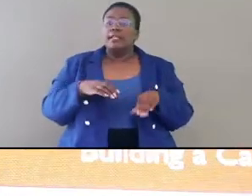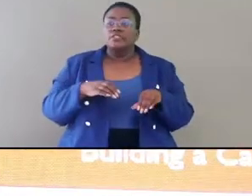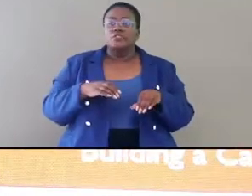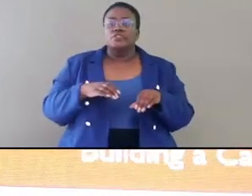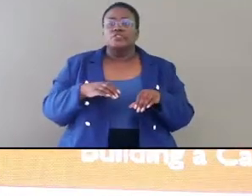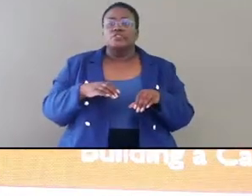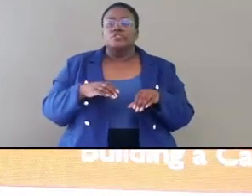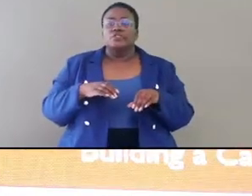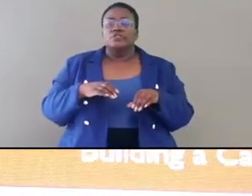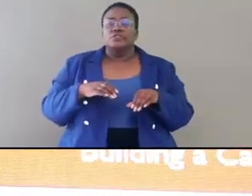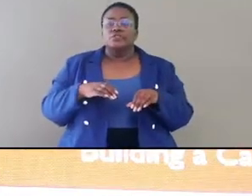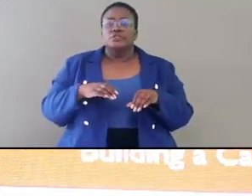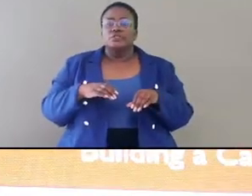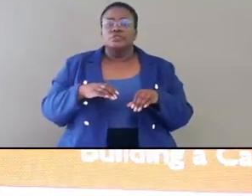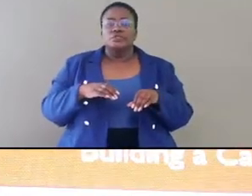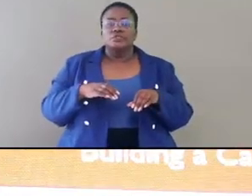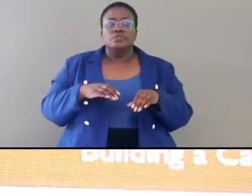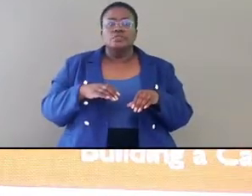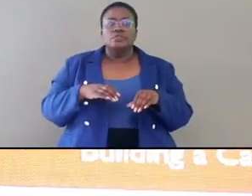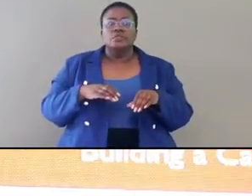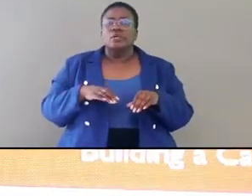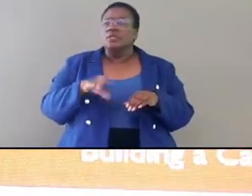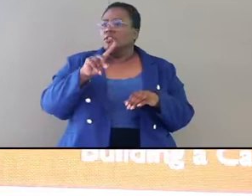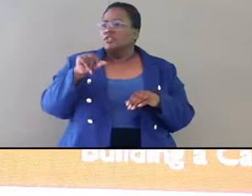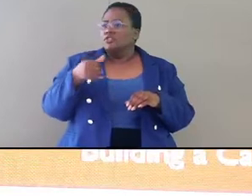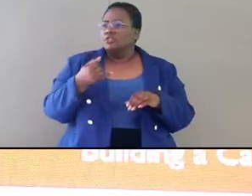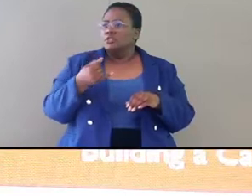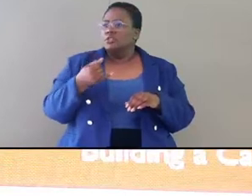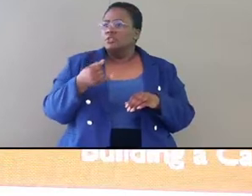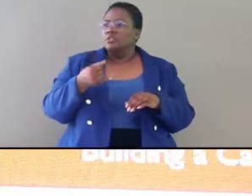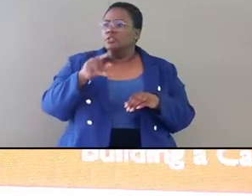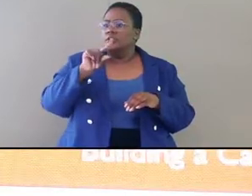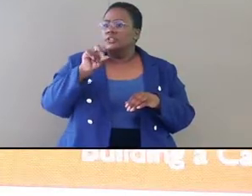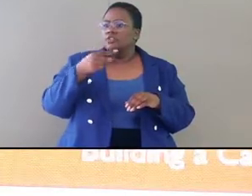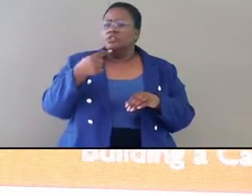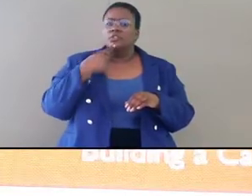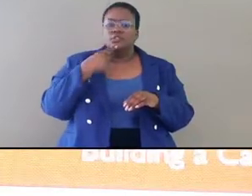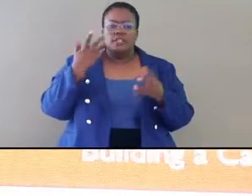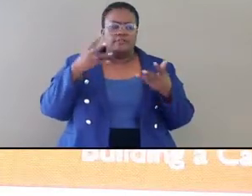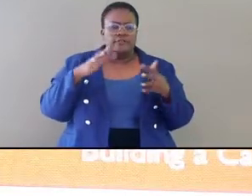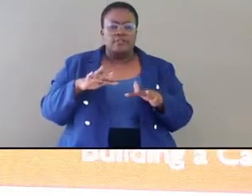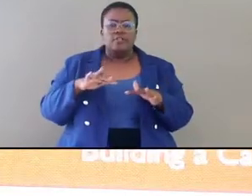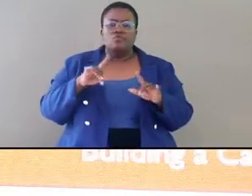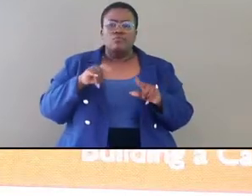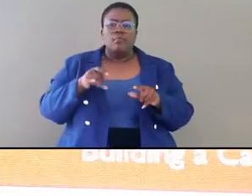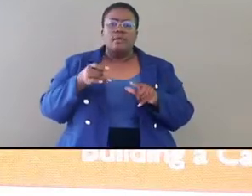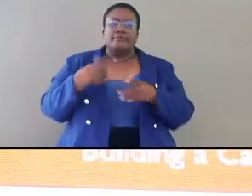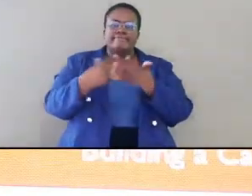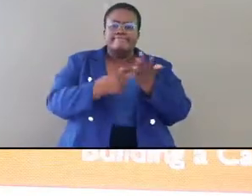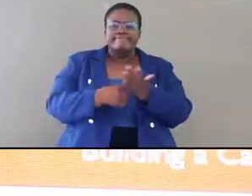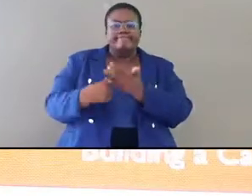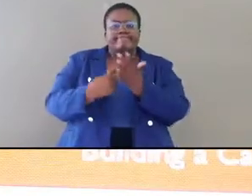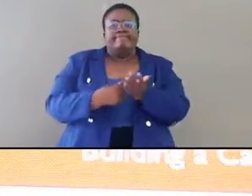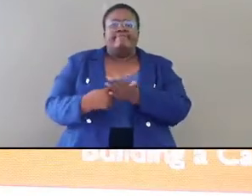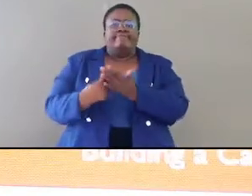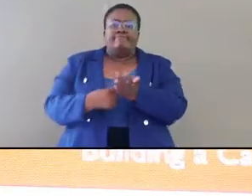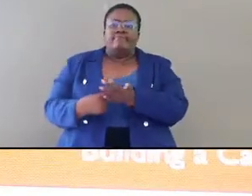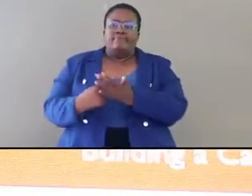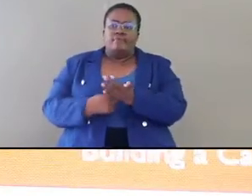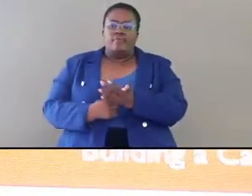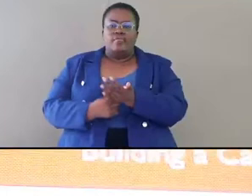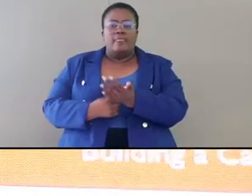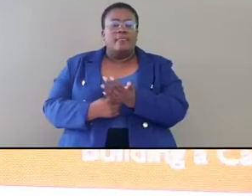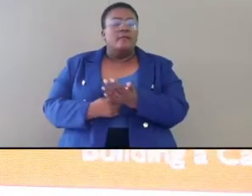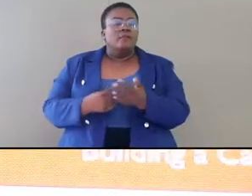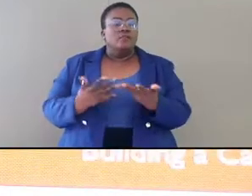call for action first. DJ has already said that we need to have a roundtable discussion where we may be able to forward.